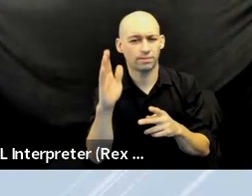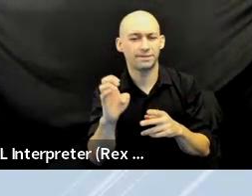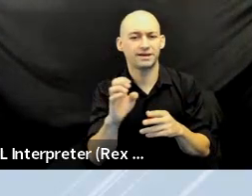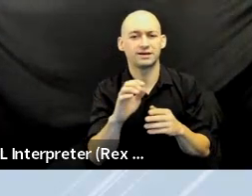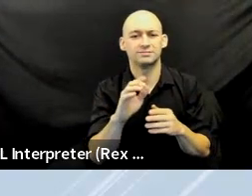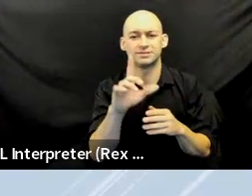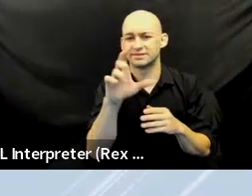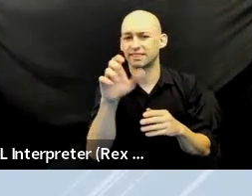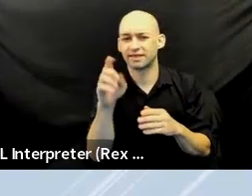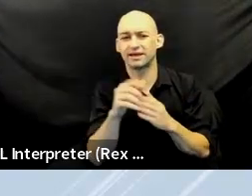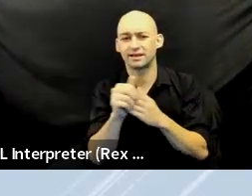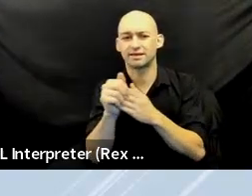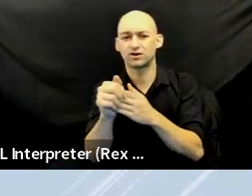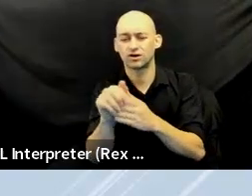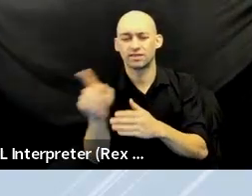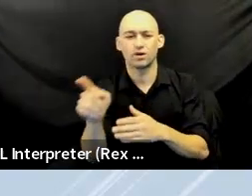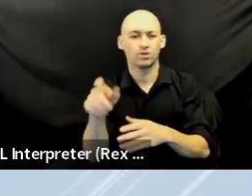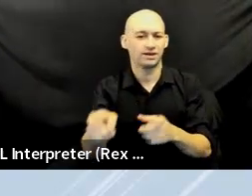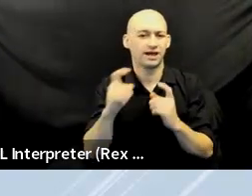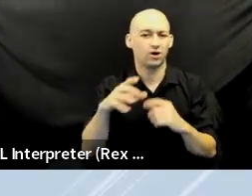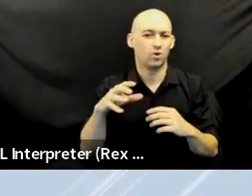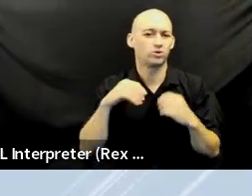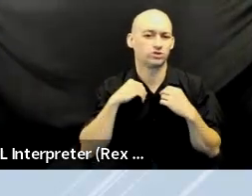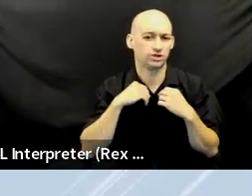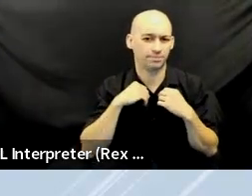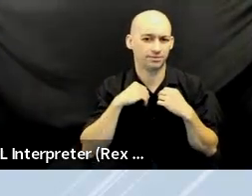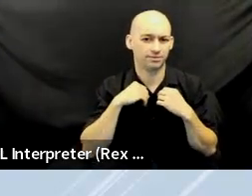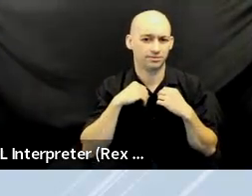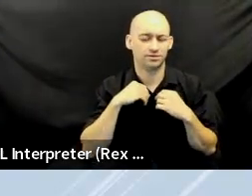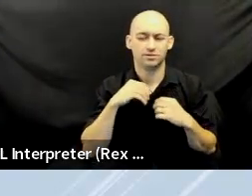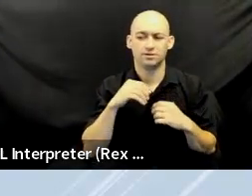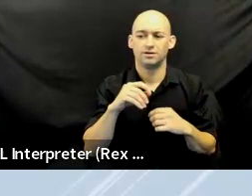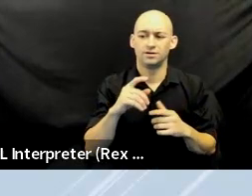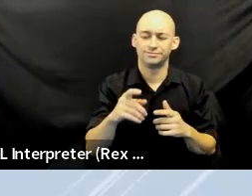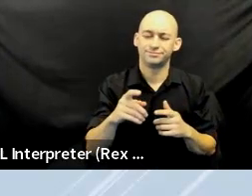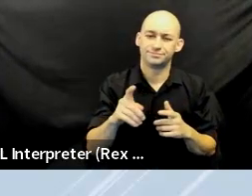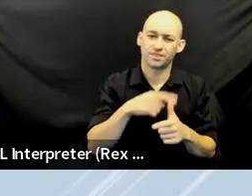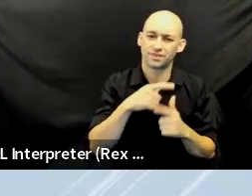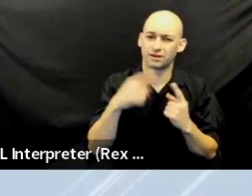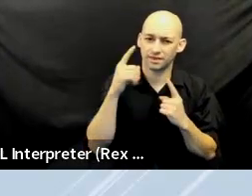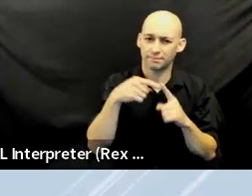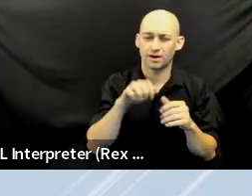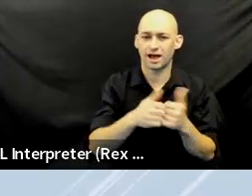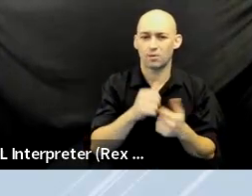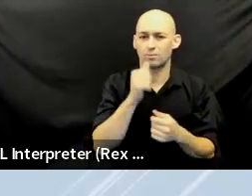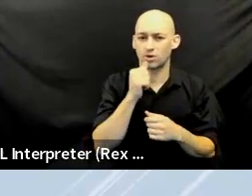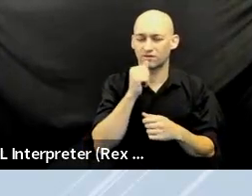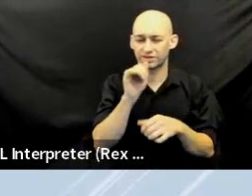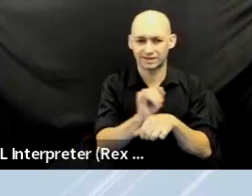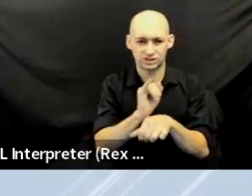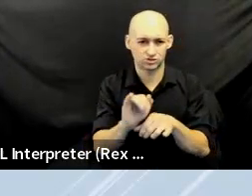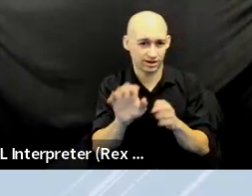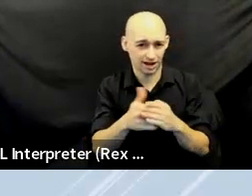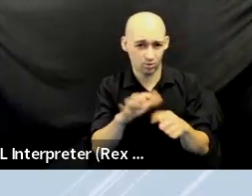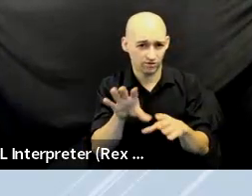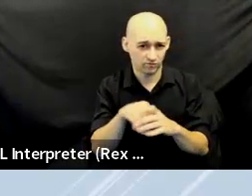So then they'll be able to take on that ownership. And when it comes to how the private industry can get